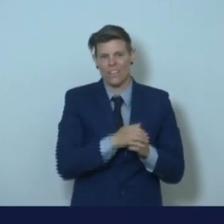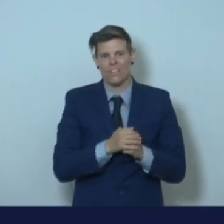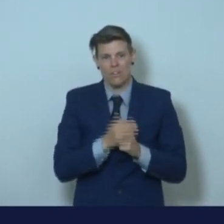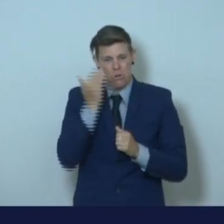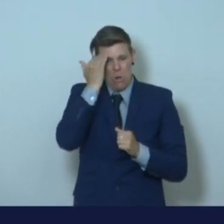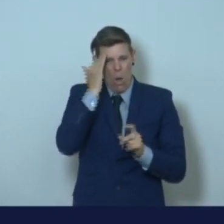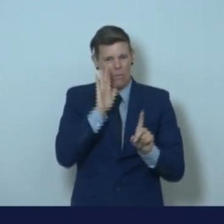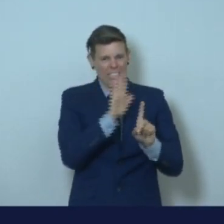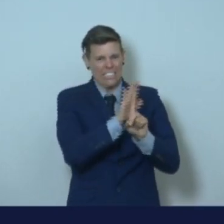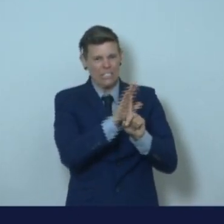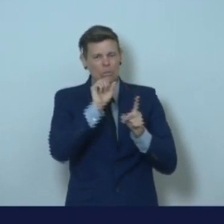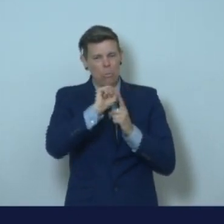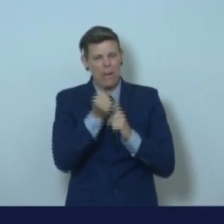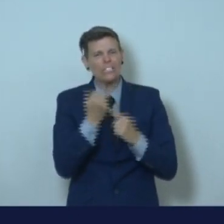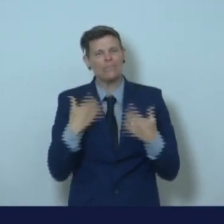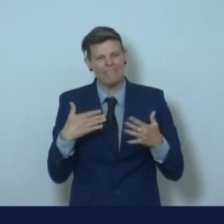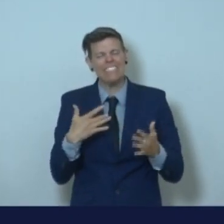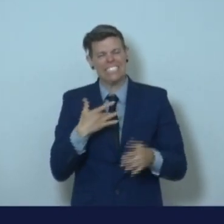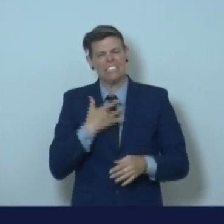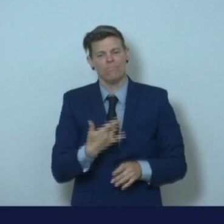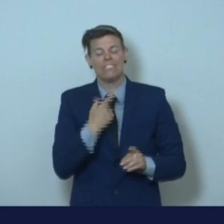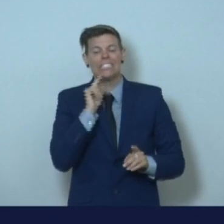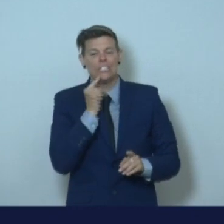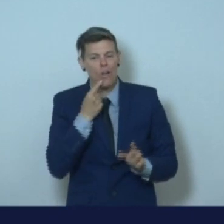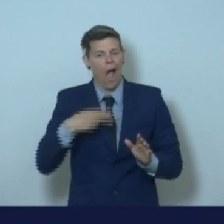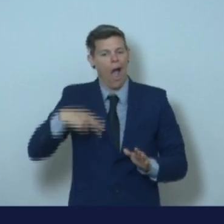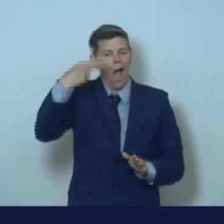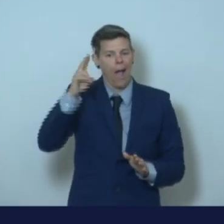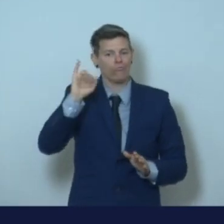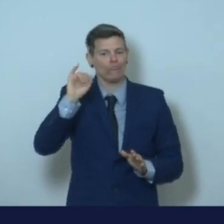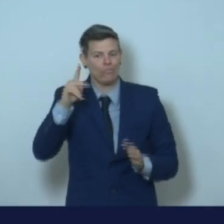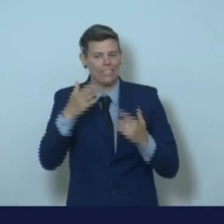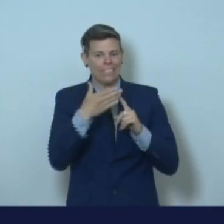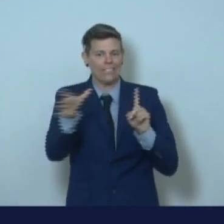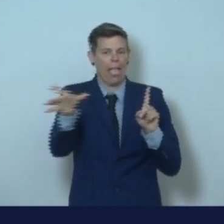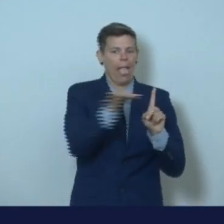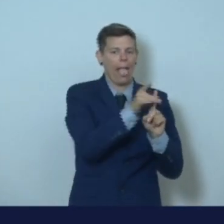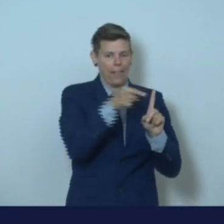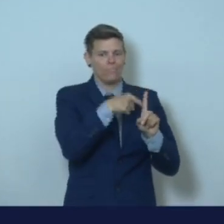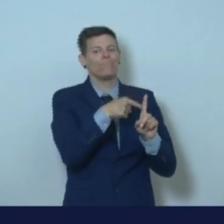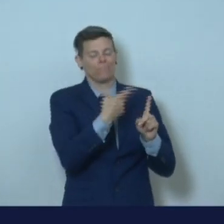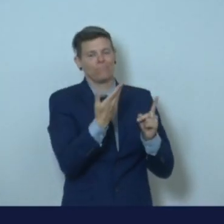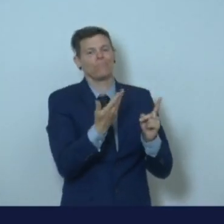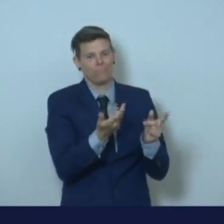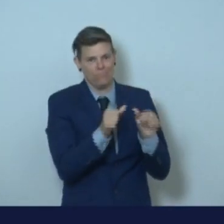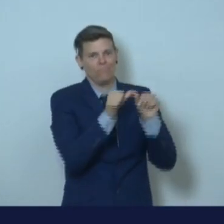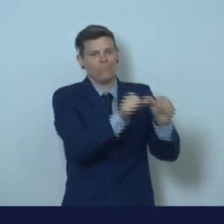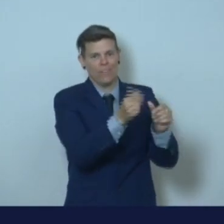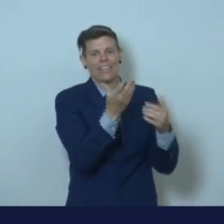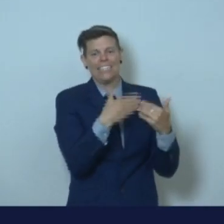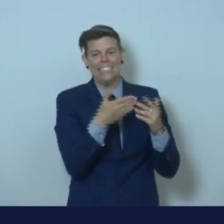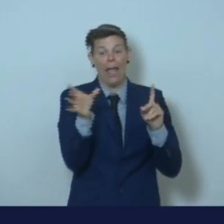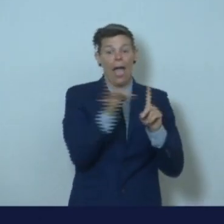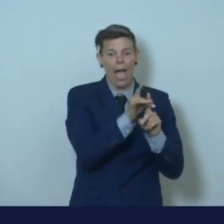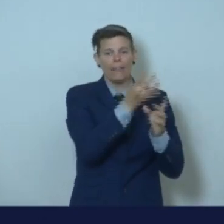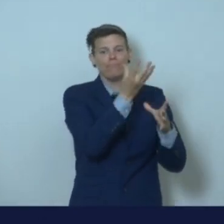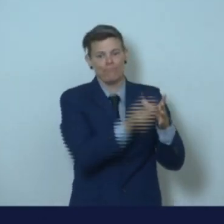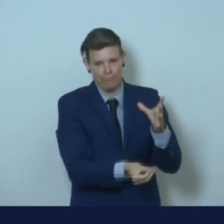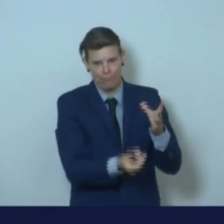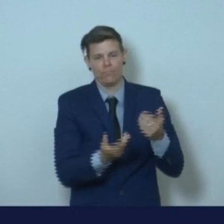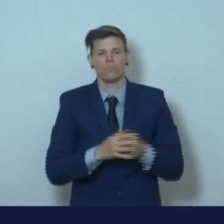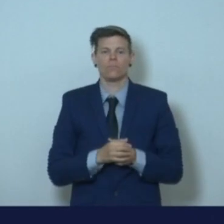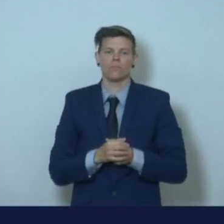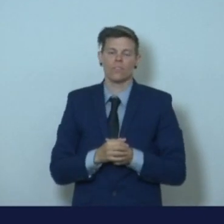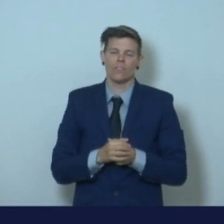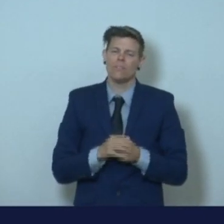typically an indication that they have severe or significant chronic issues and disease factors. But nonetheless, it's a